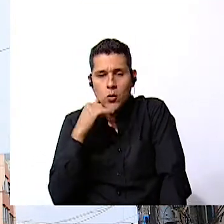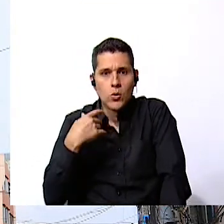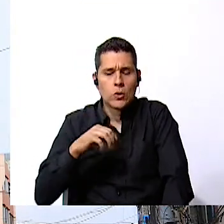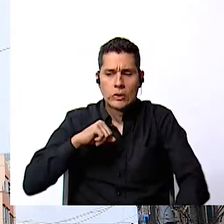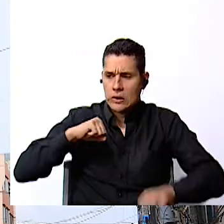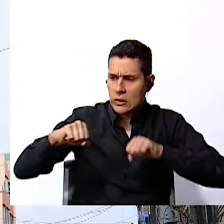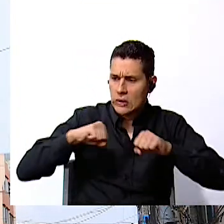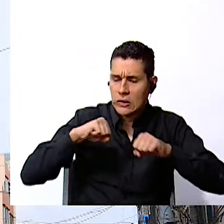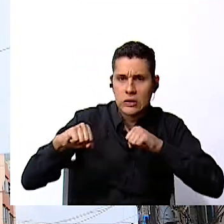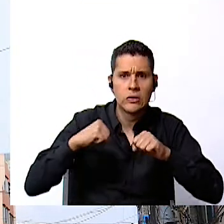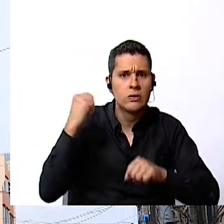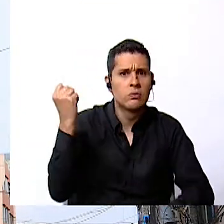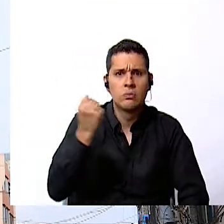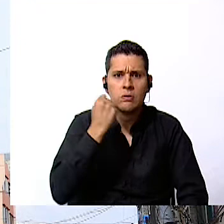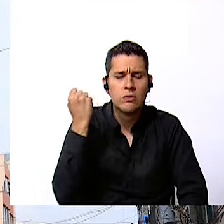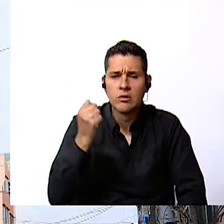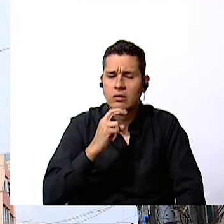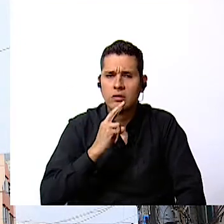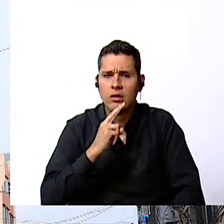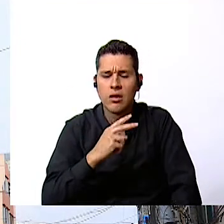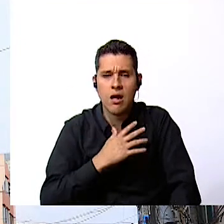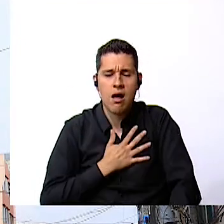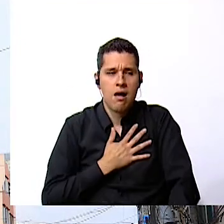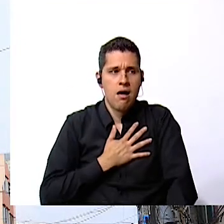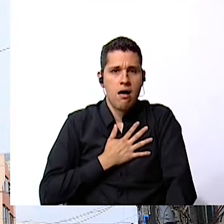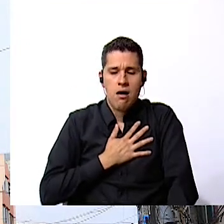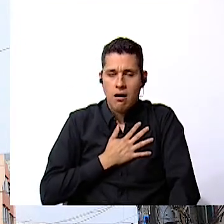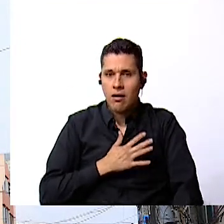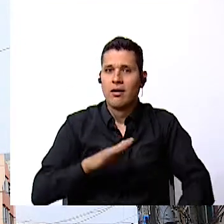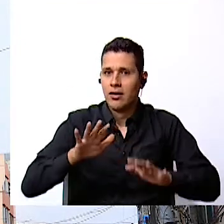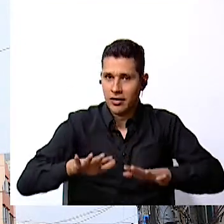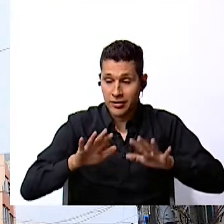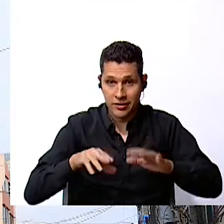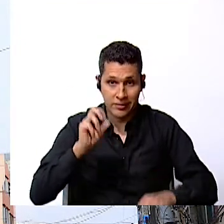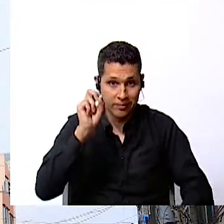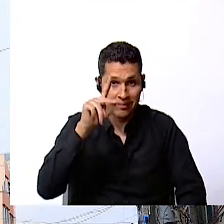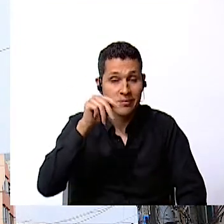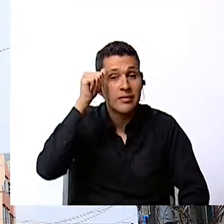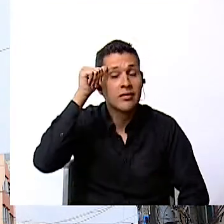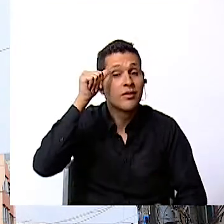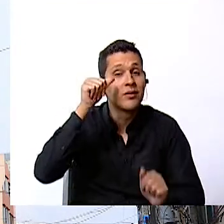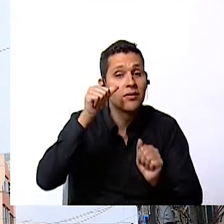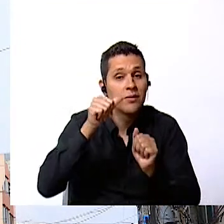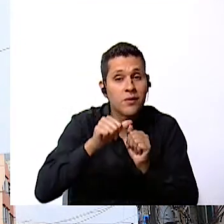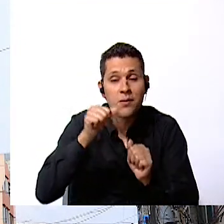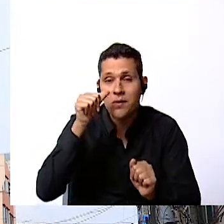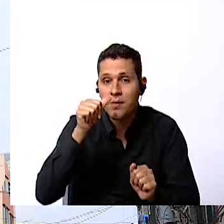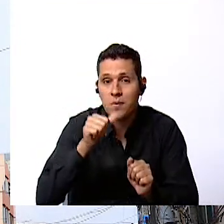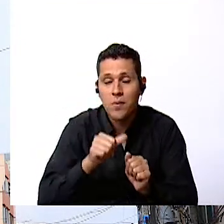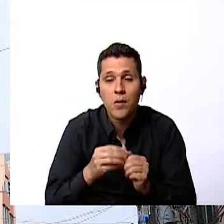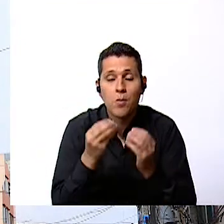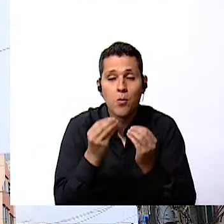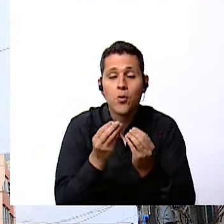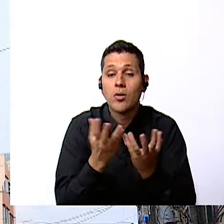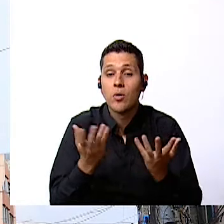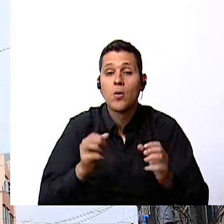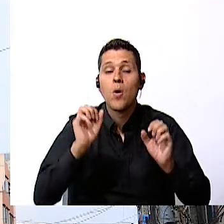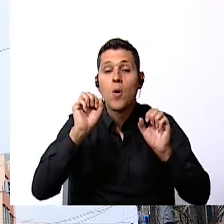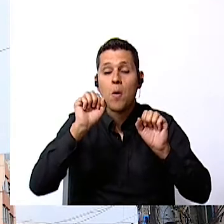strong earthquake, right? But don't worry. Okay, remember, there are many things we can